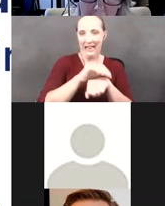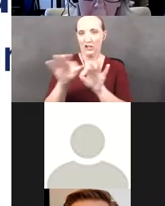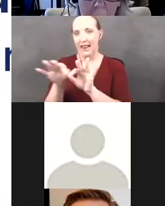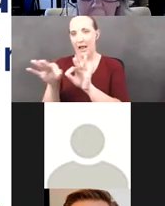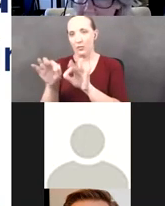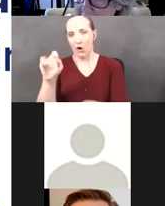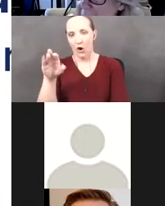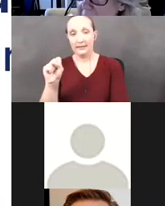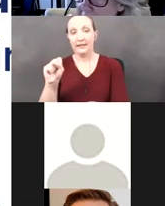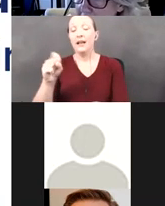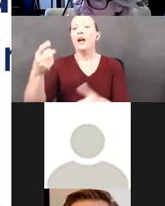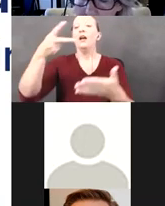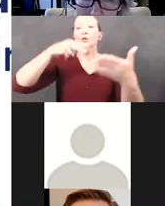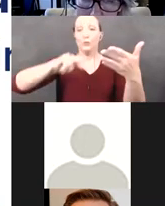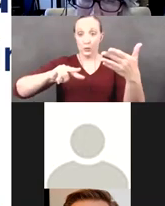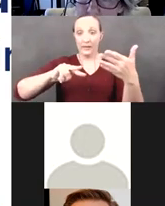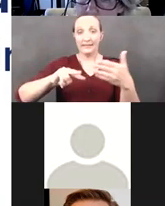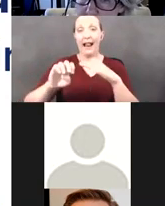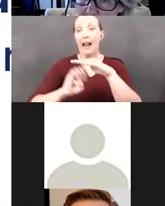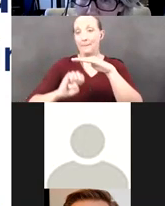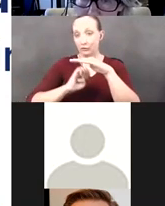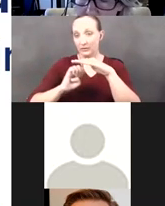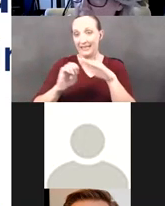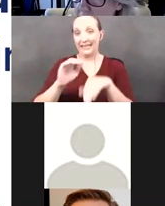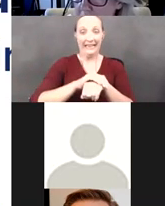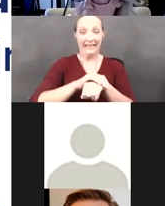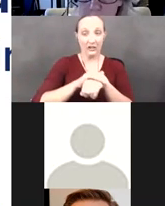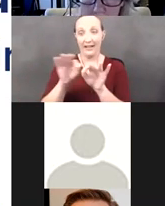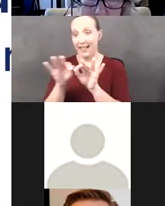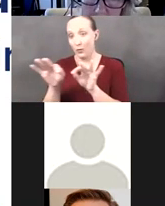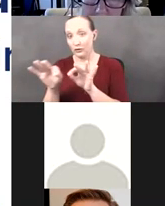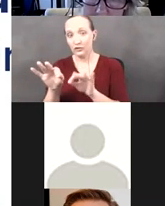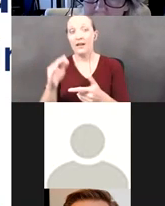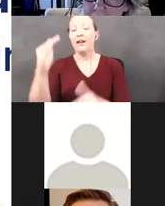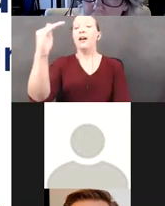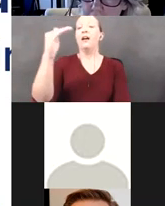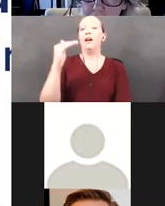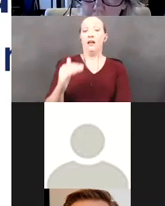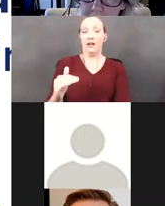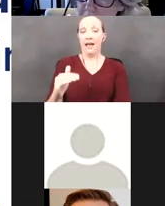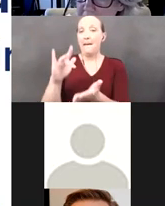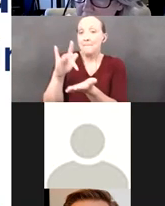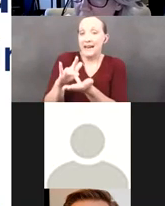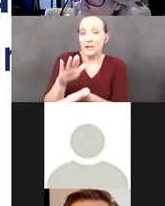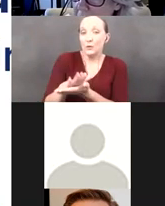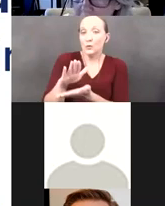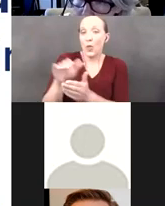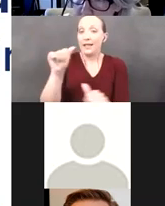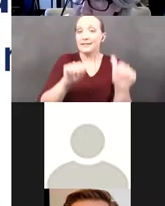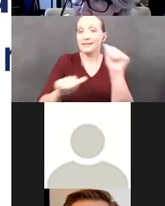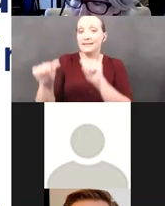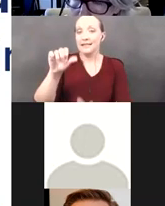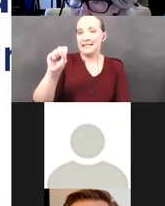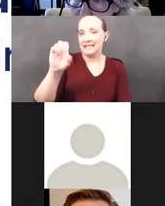la siguiente and semana, then artes lingüísticas some de science, primaria so middle y school también science. So if you ciencia have de other